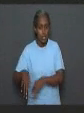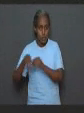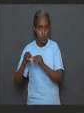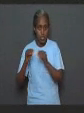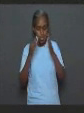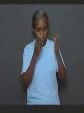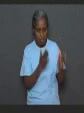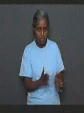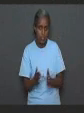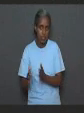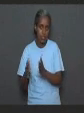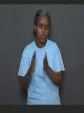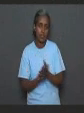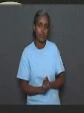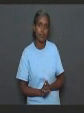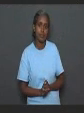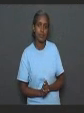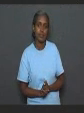Students, let's get ready.